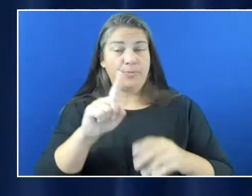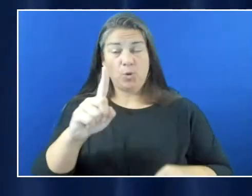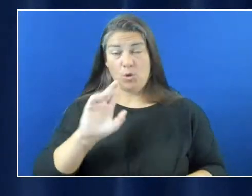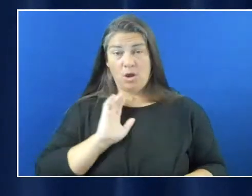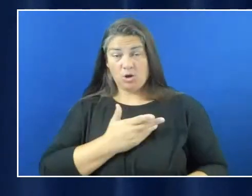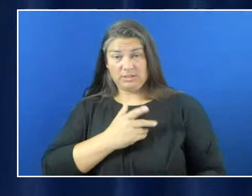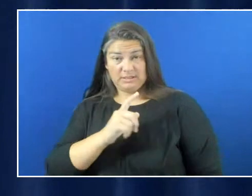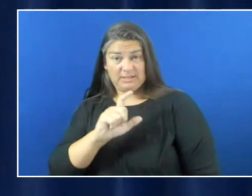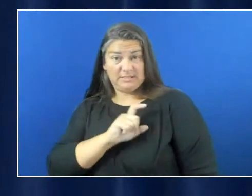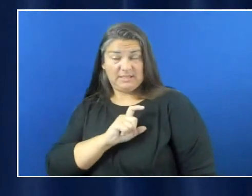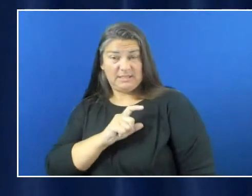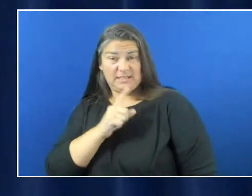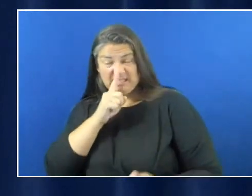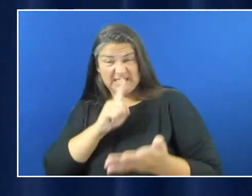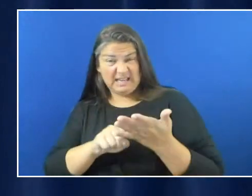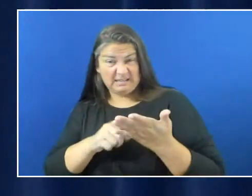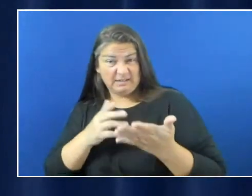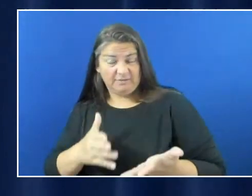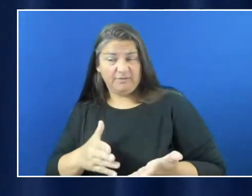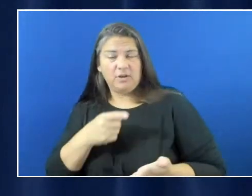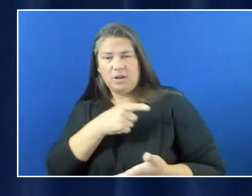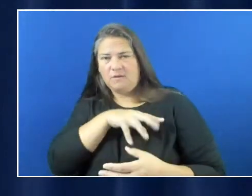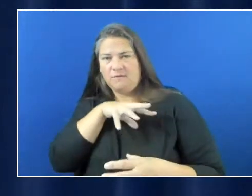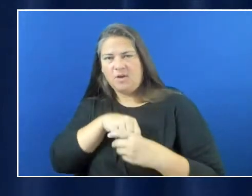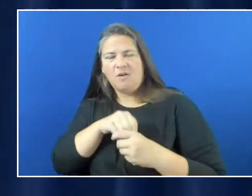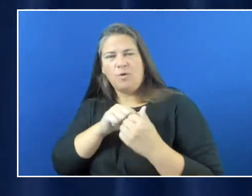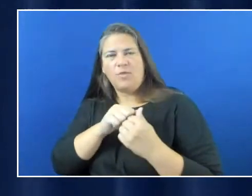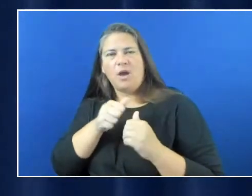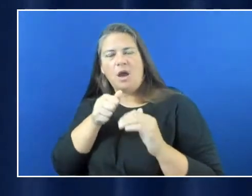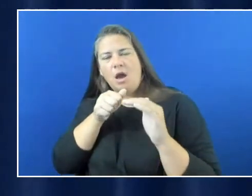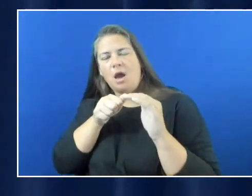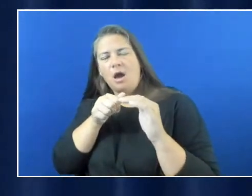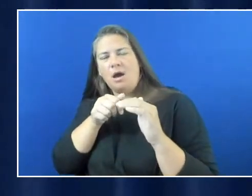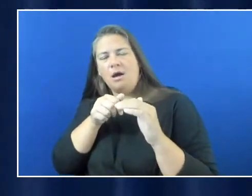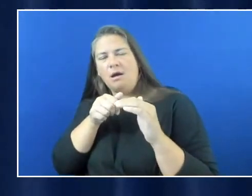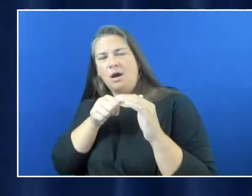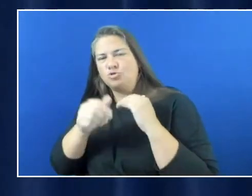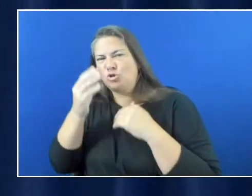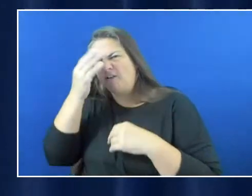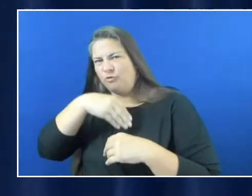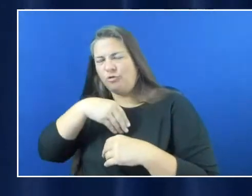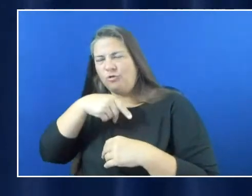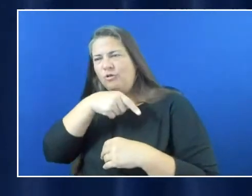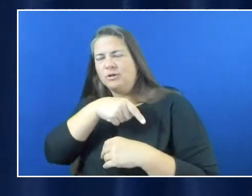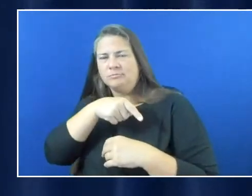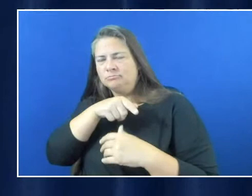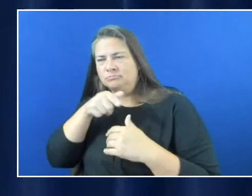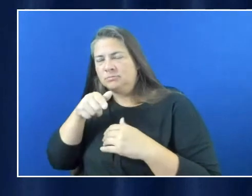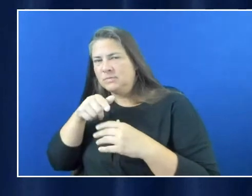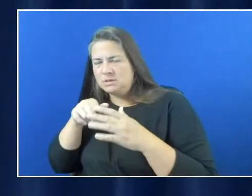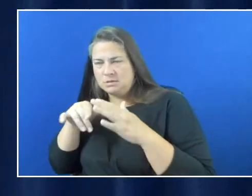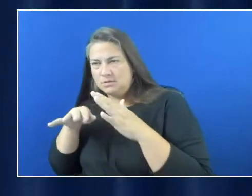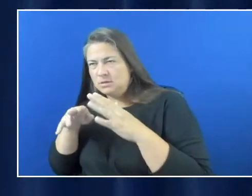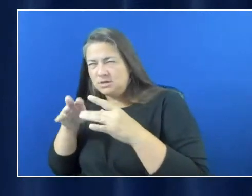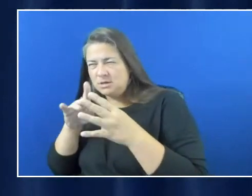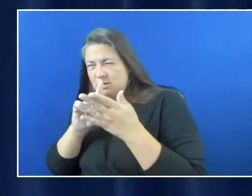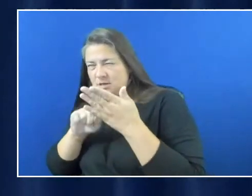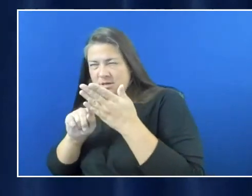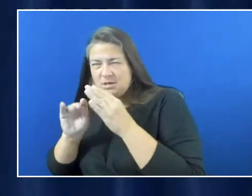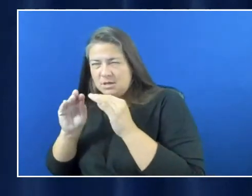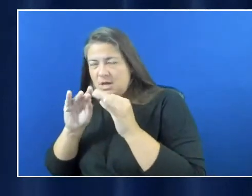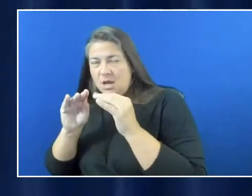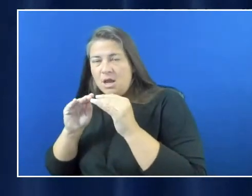was involved in an undercover sting that led to the arrest of a police officer in Maryland Heights, Missouri,